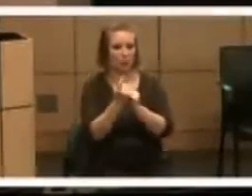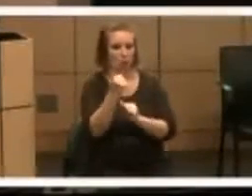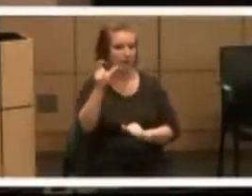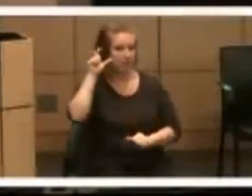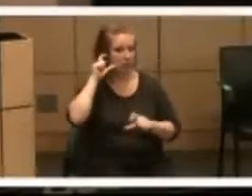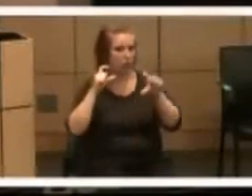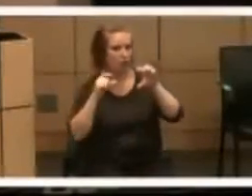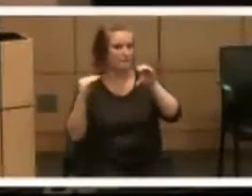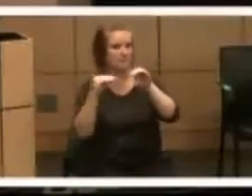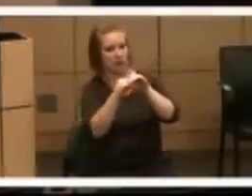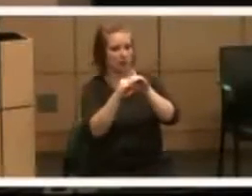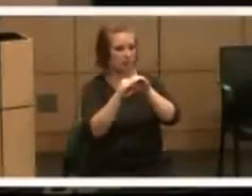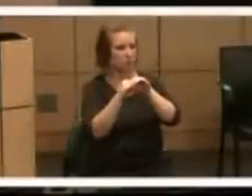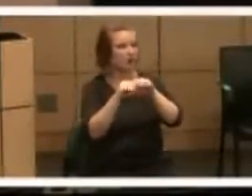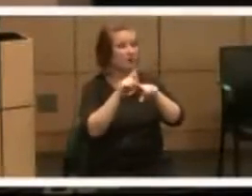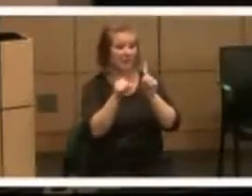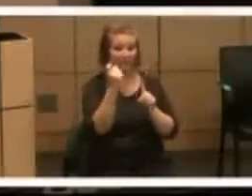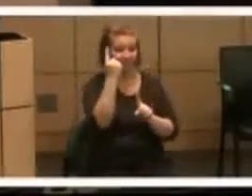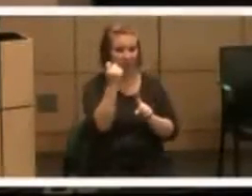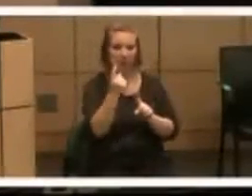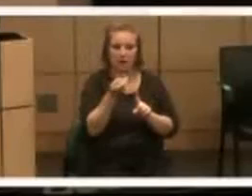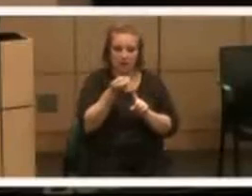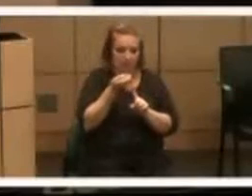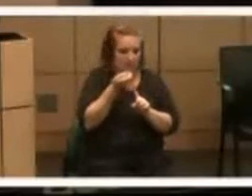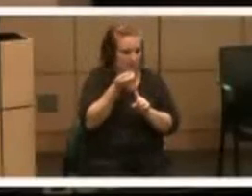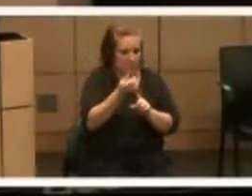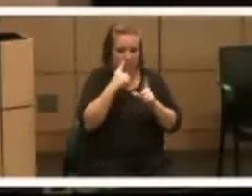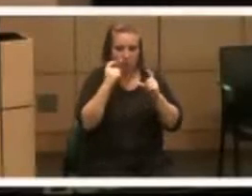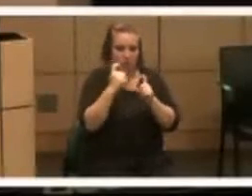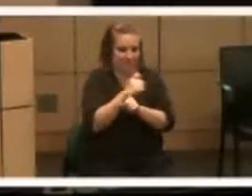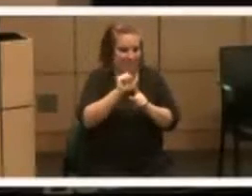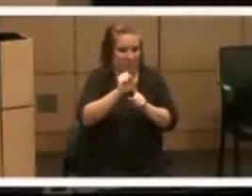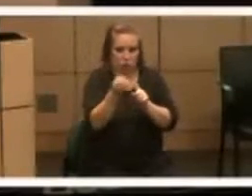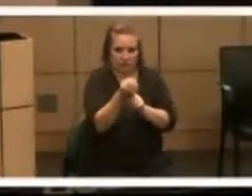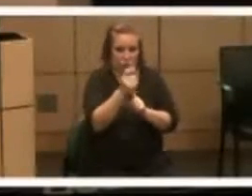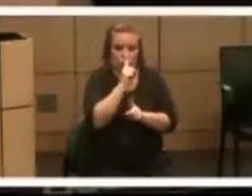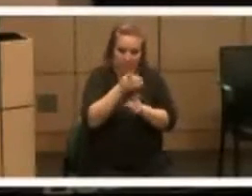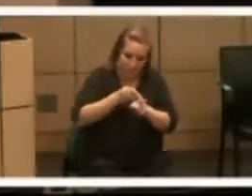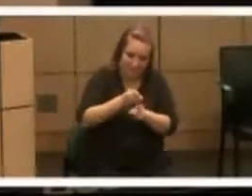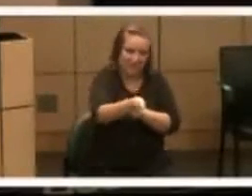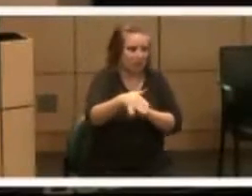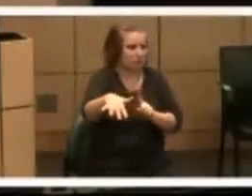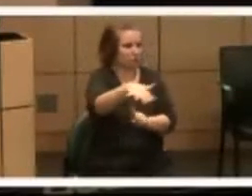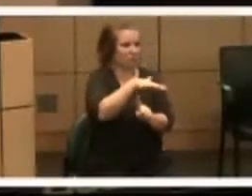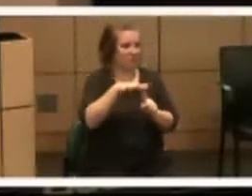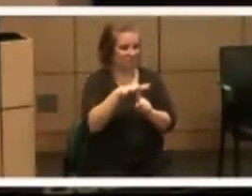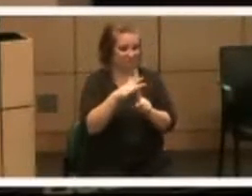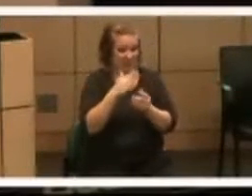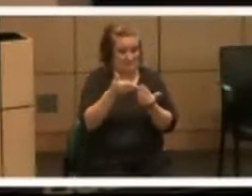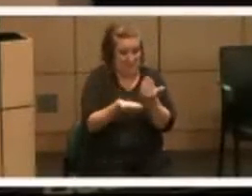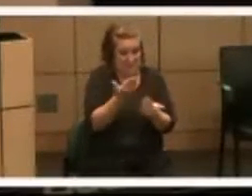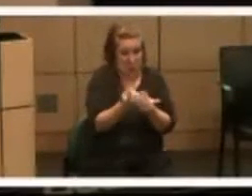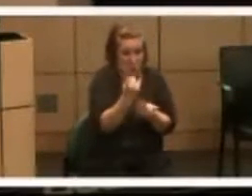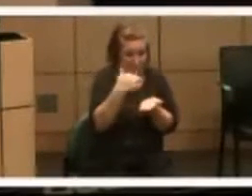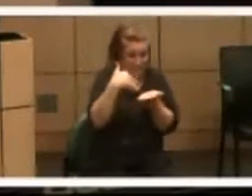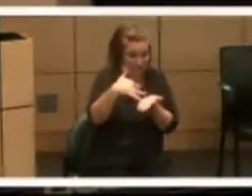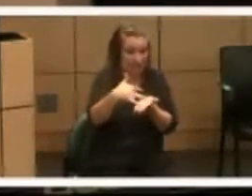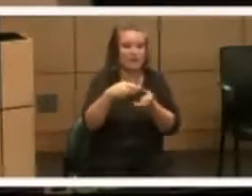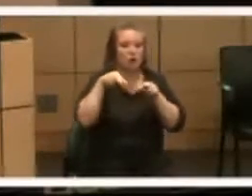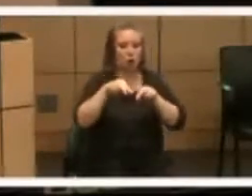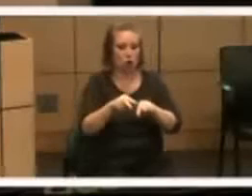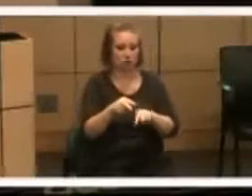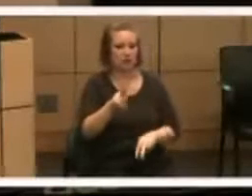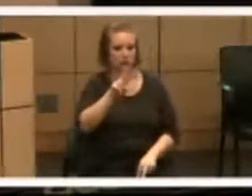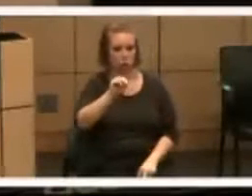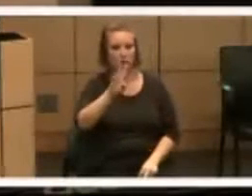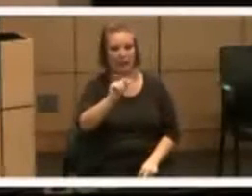been very little on complex listening situations, almost maybe nothing, maybe one study, have looked at single-sided